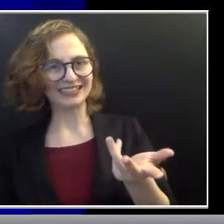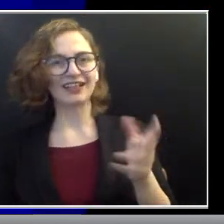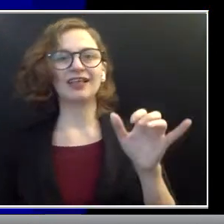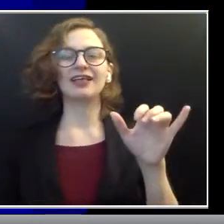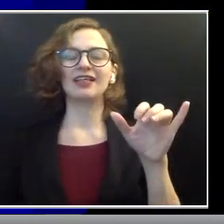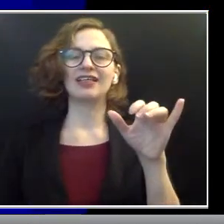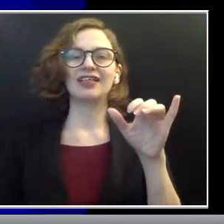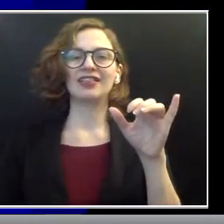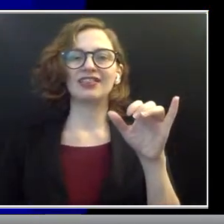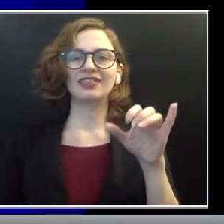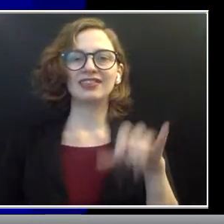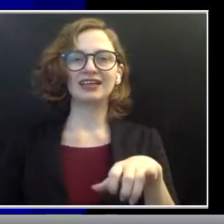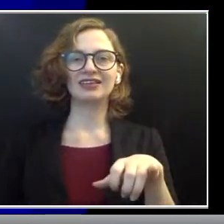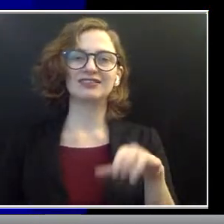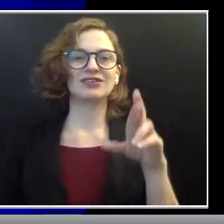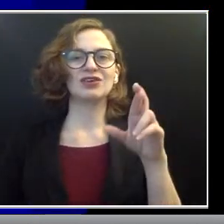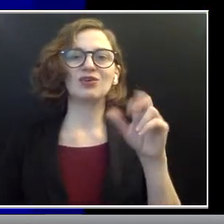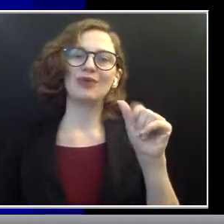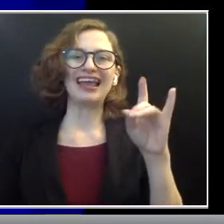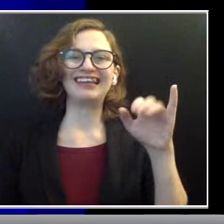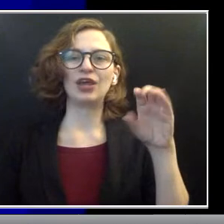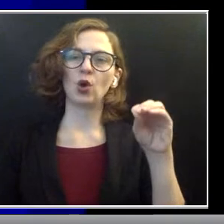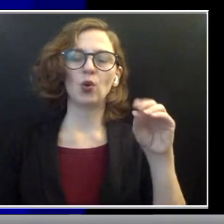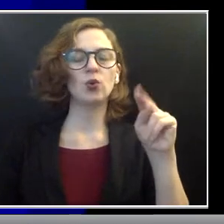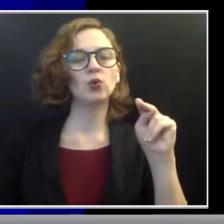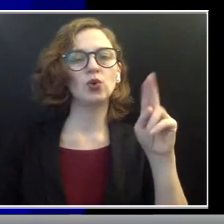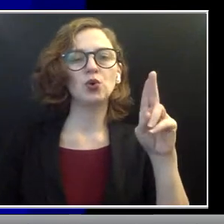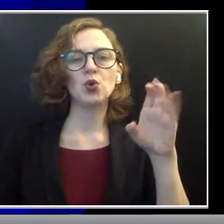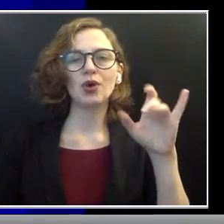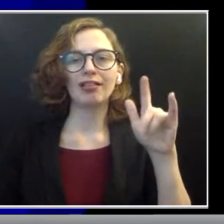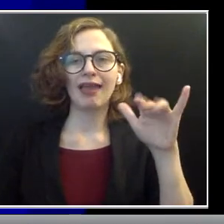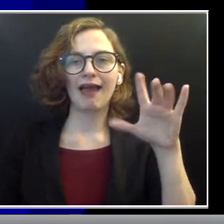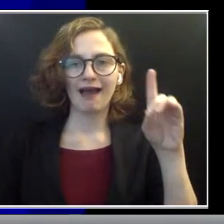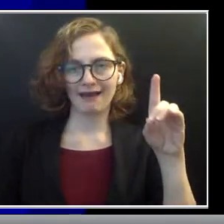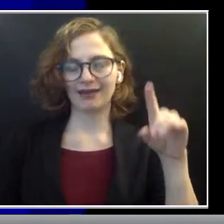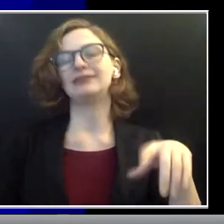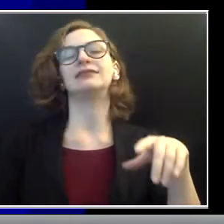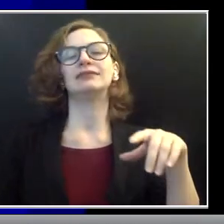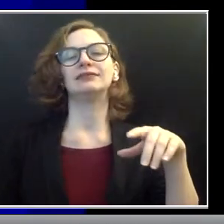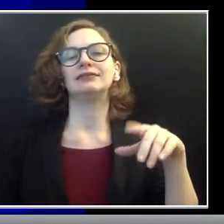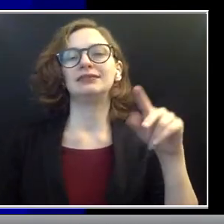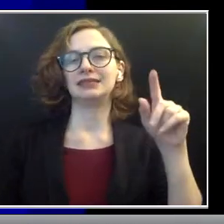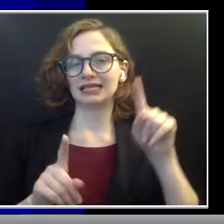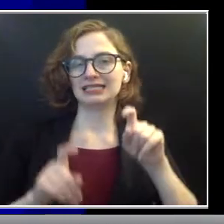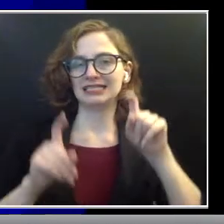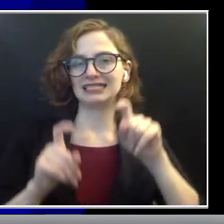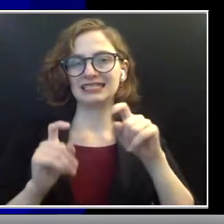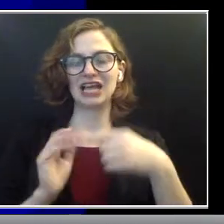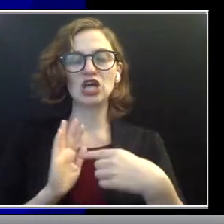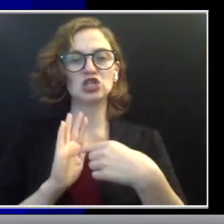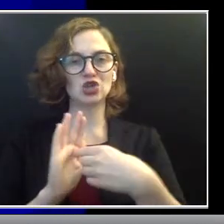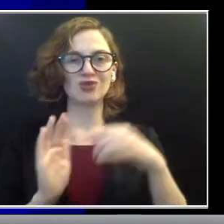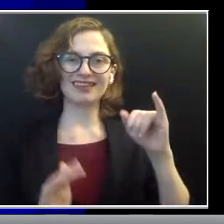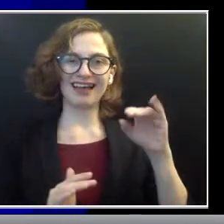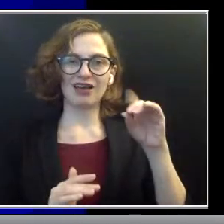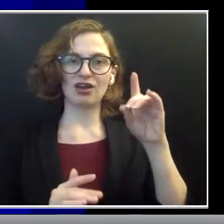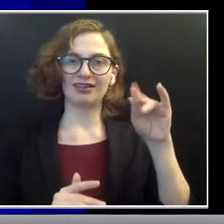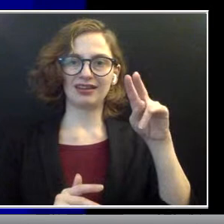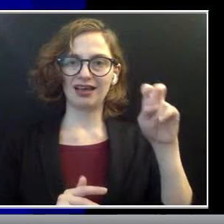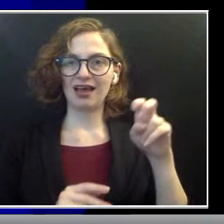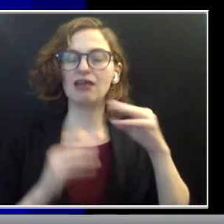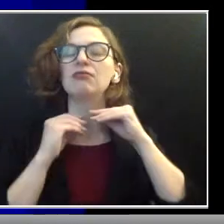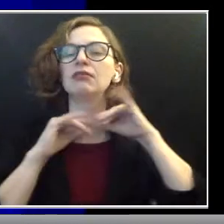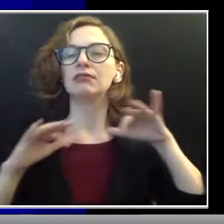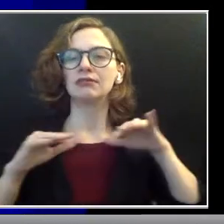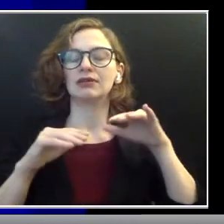radionucleotide test, and it shows incorporation of iodine throughout the thyroid gland, and that is consistent with Graves' disease.